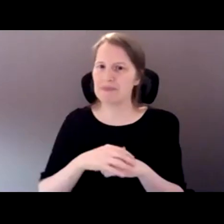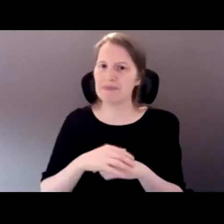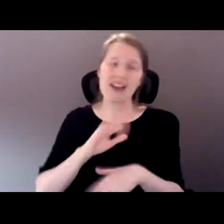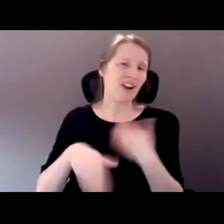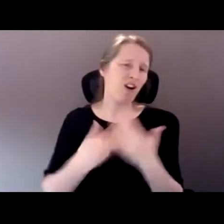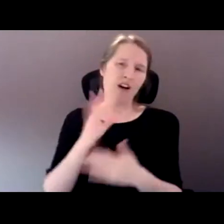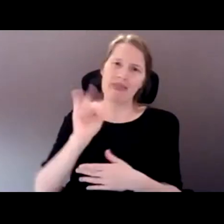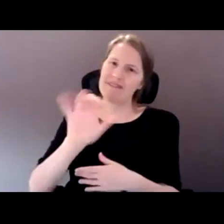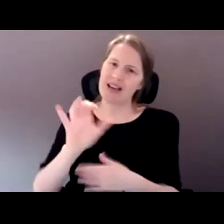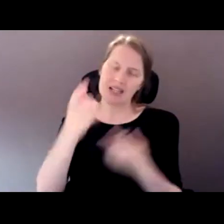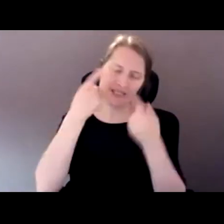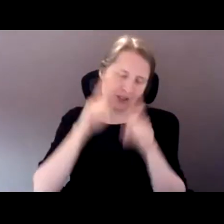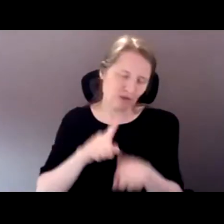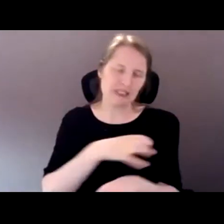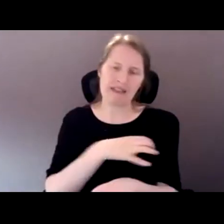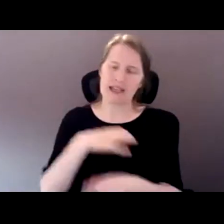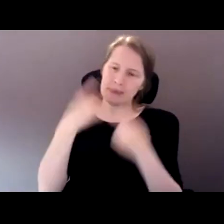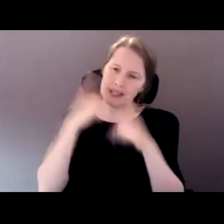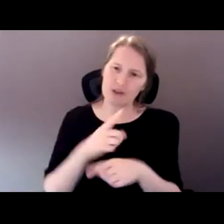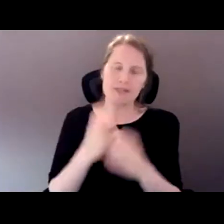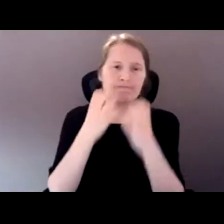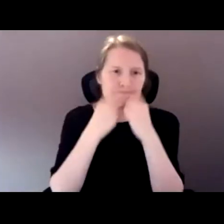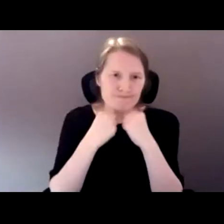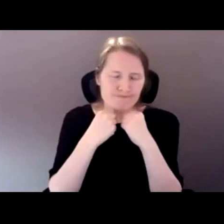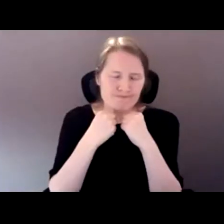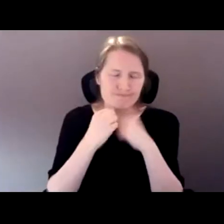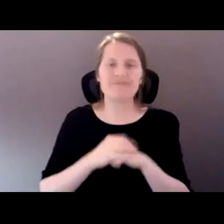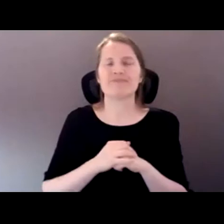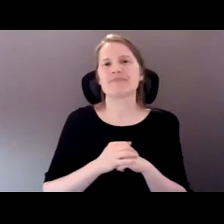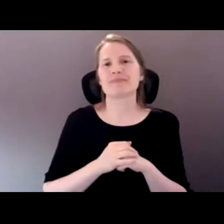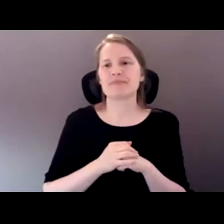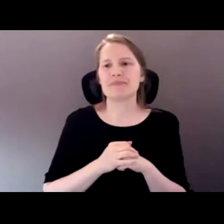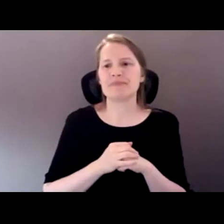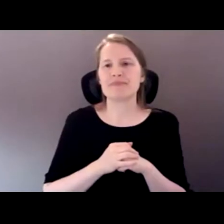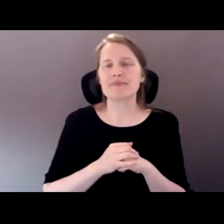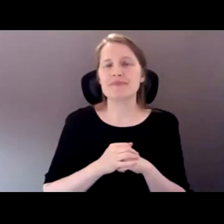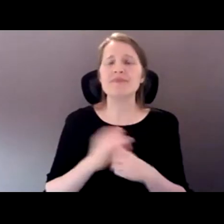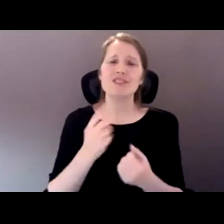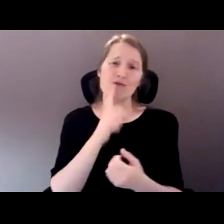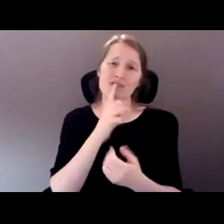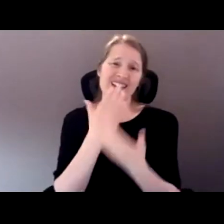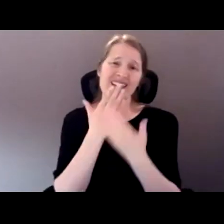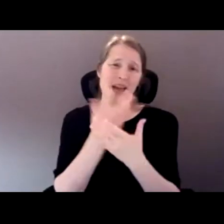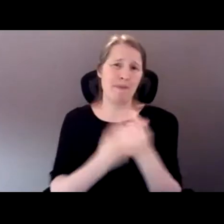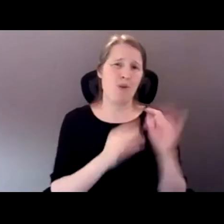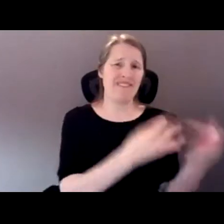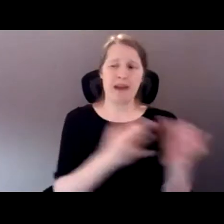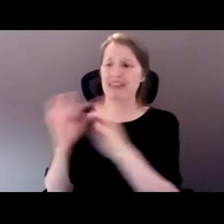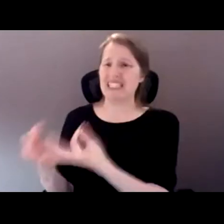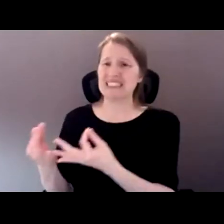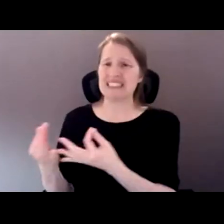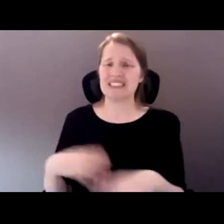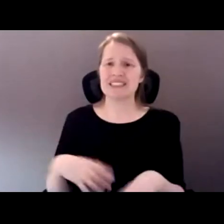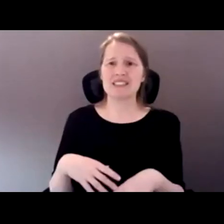faculty and the committee. We thank all of the members of both the Giessen and the Morton families